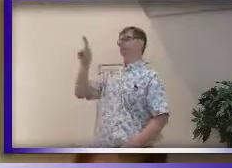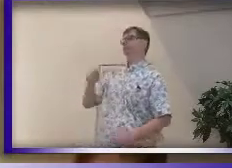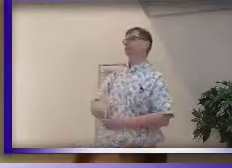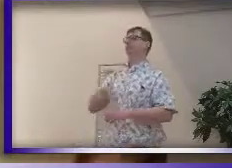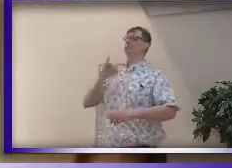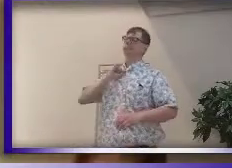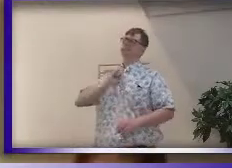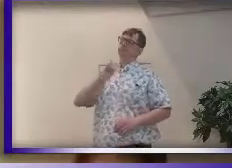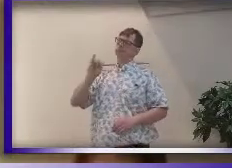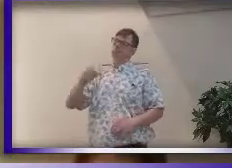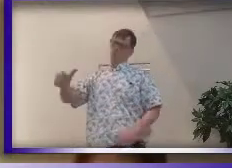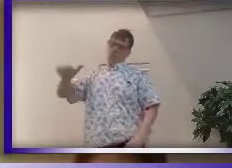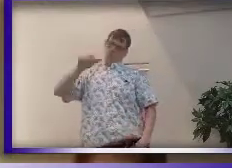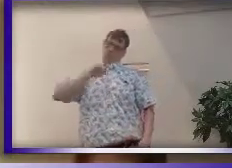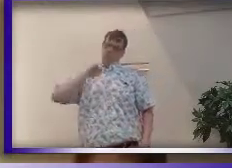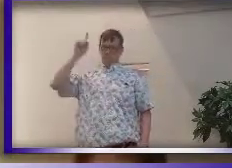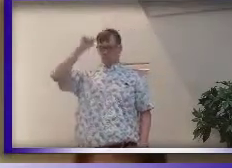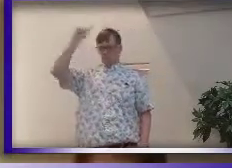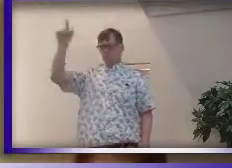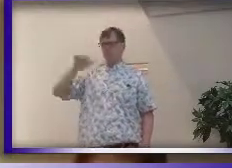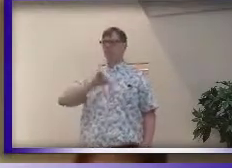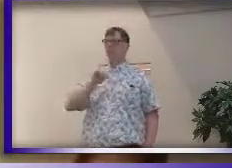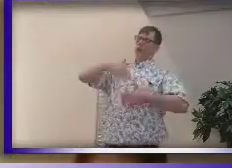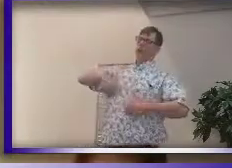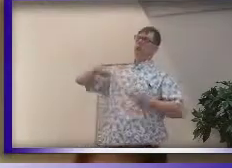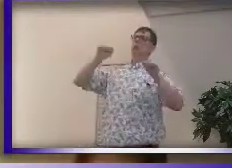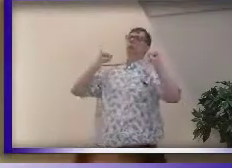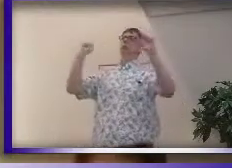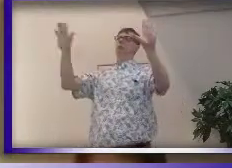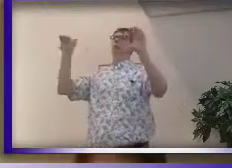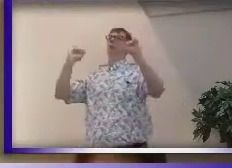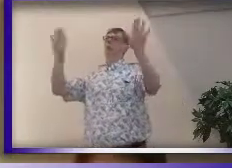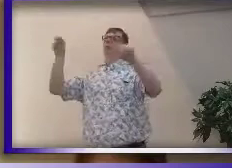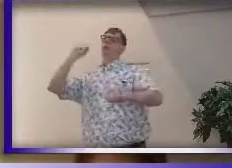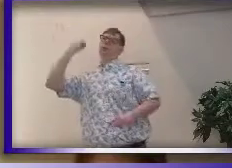because as an introvert, it was time for me to stop and go within.